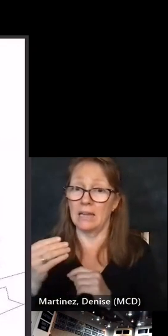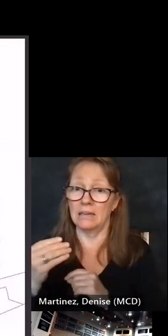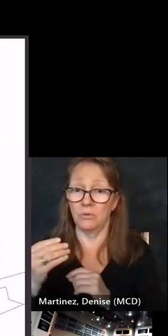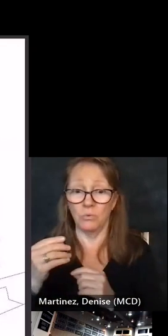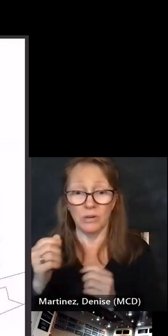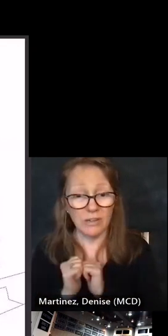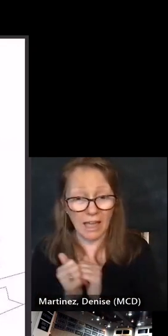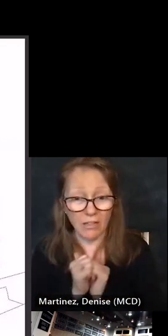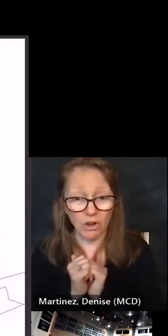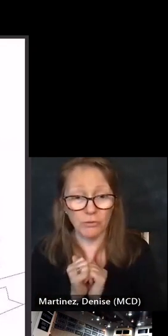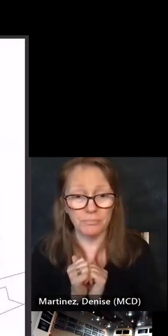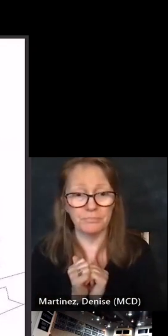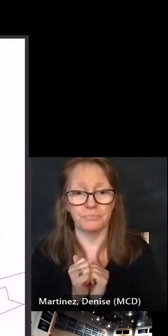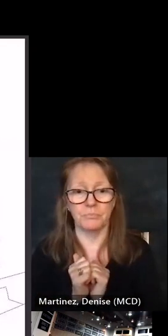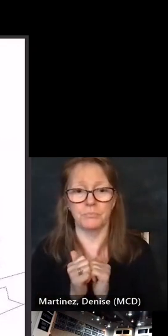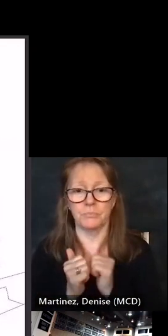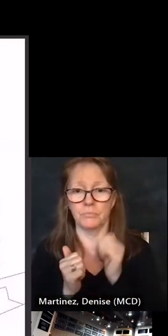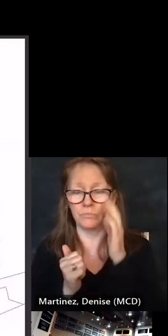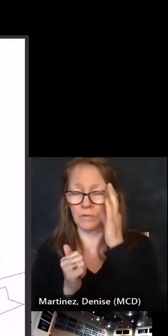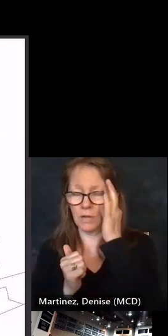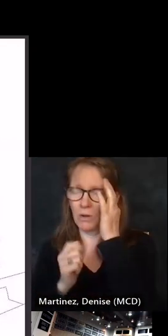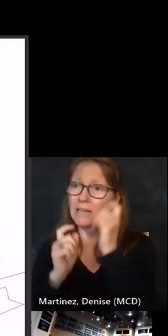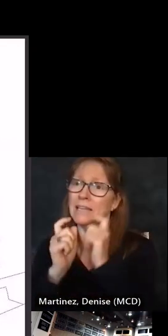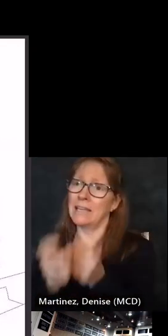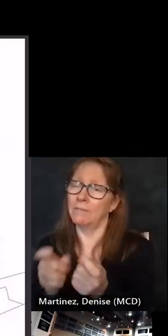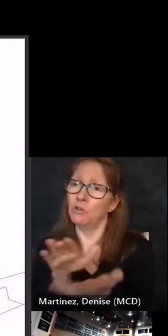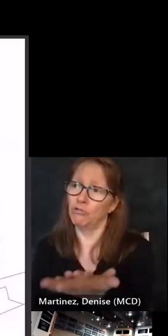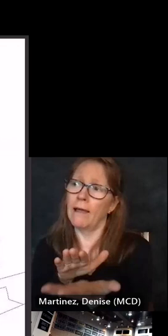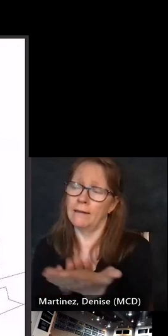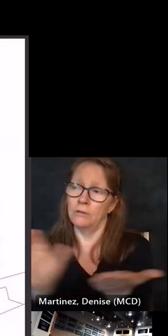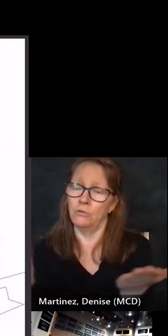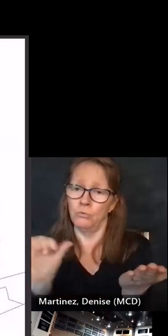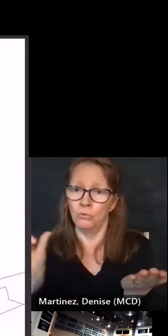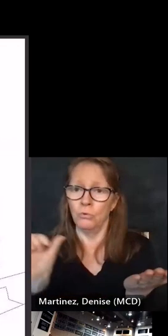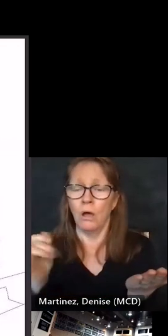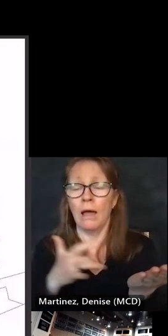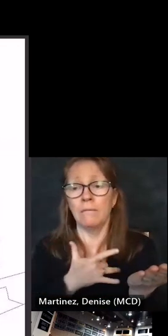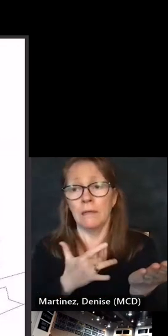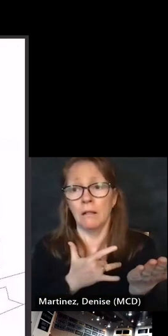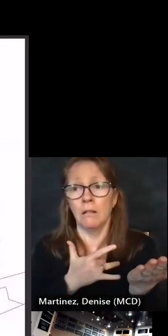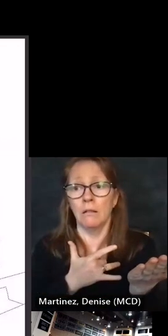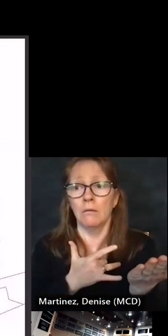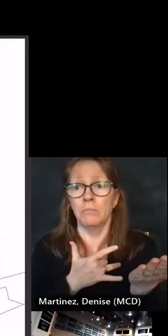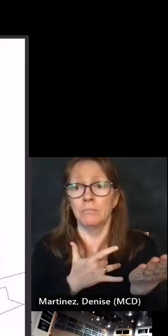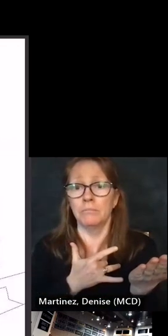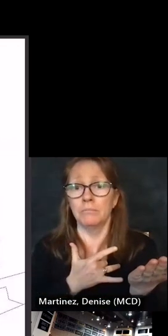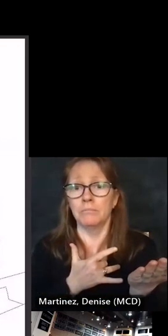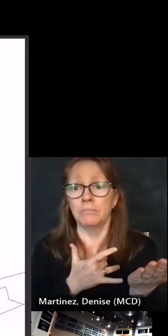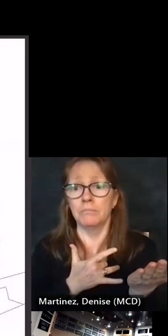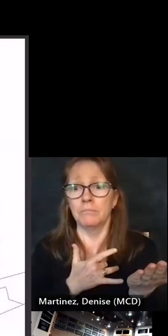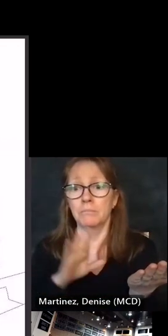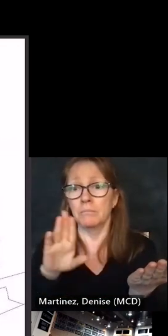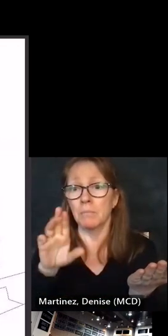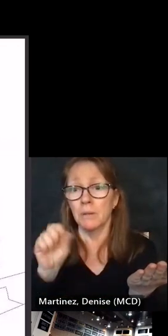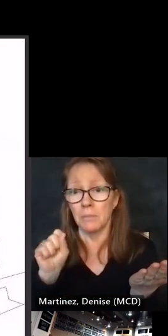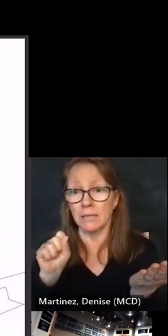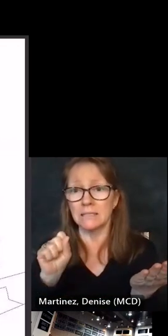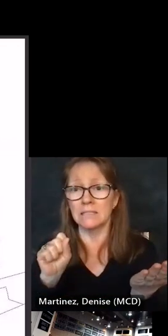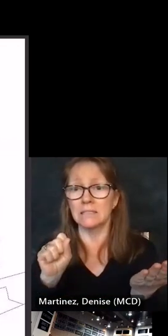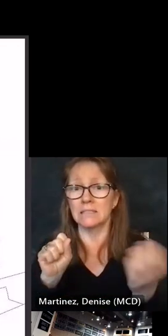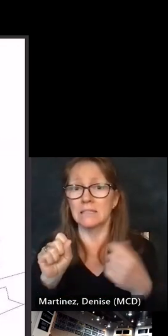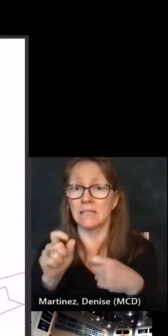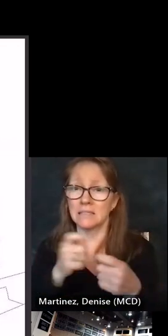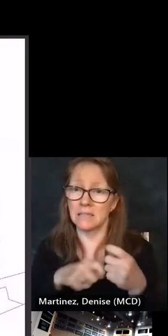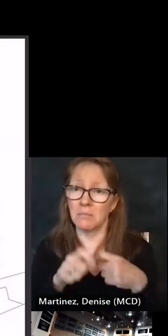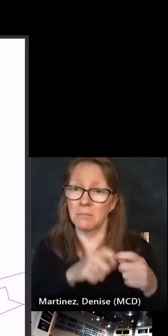give a little bit of credit to you. I feel as though the buses can supplement all the problems we're